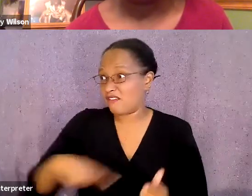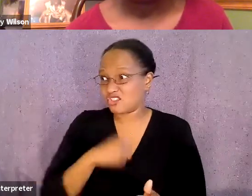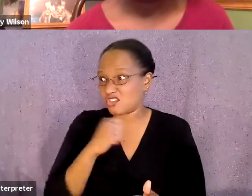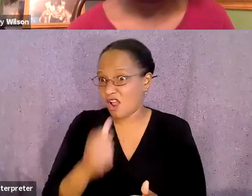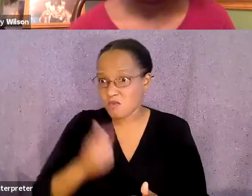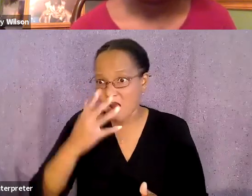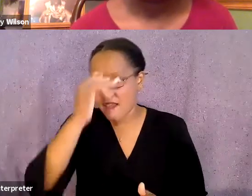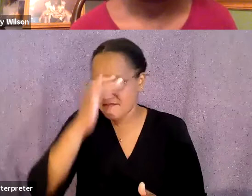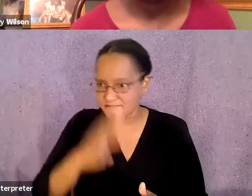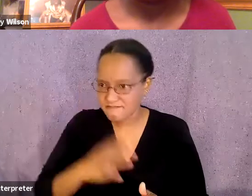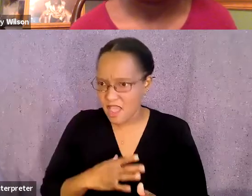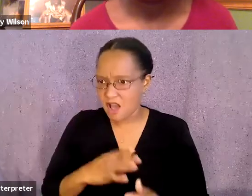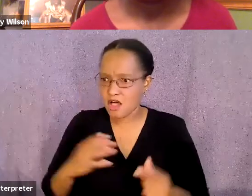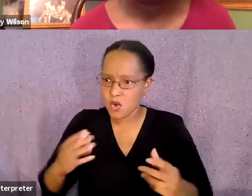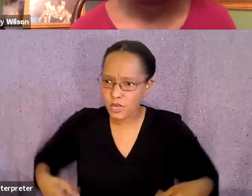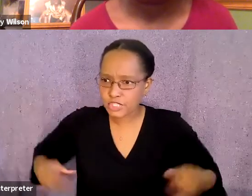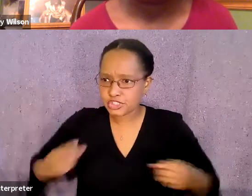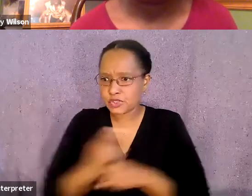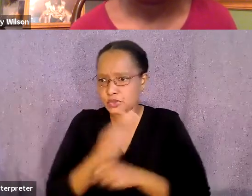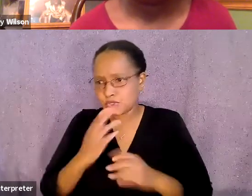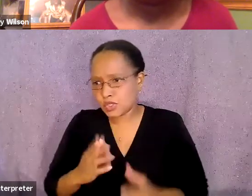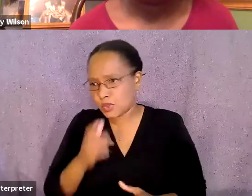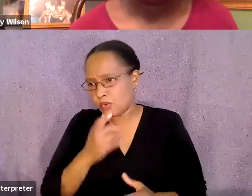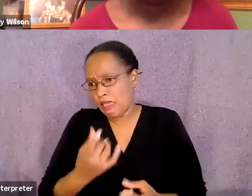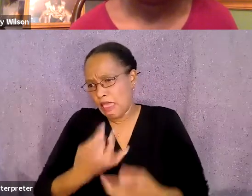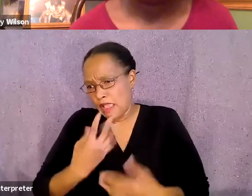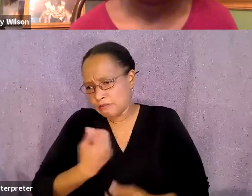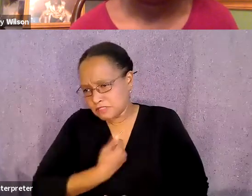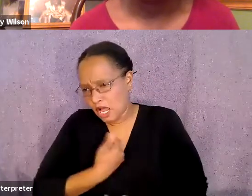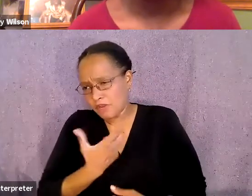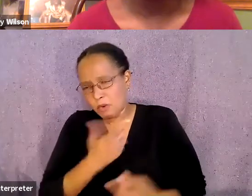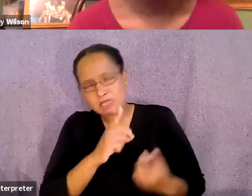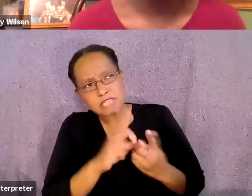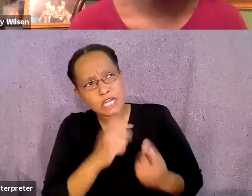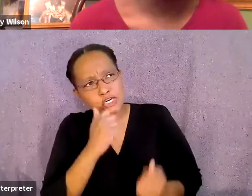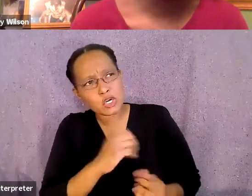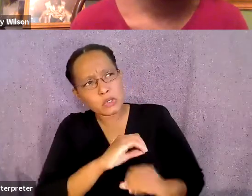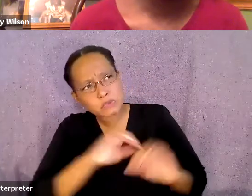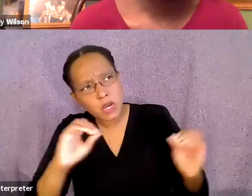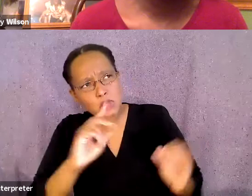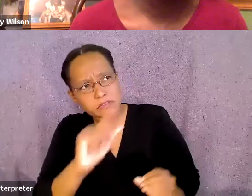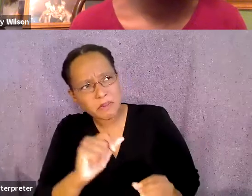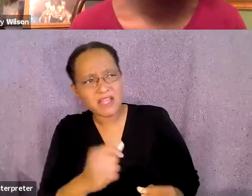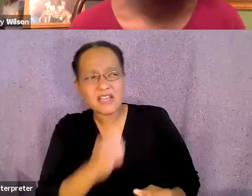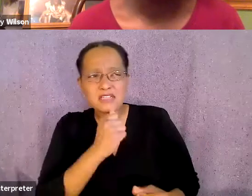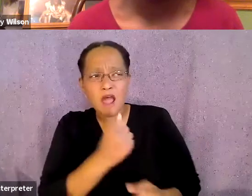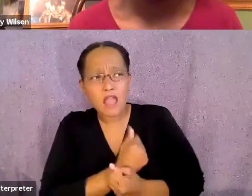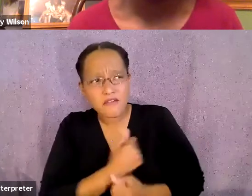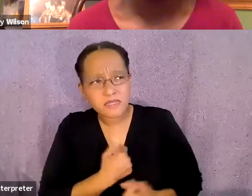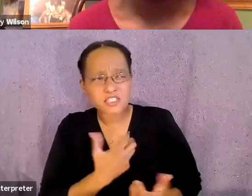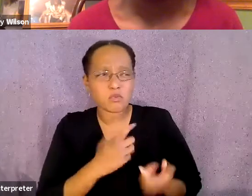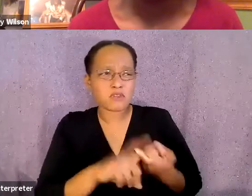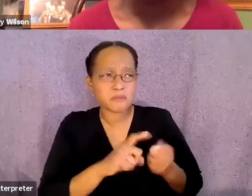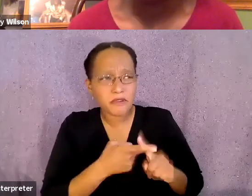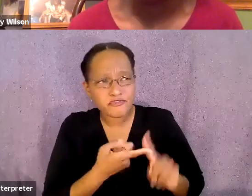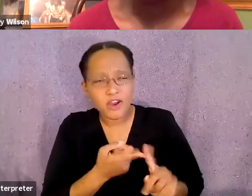hate themselves and want to date a girl who is non-disabled and doesn't love them back and just wants to be their friend. And I don't want